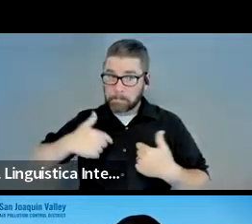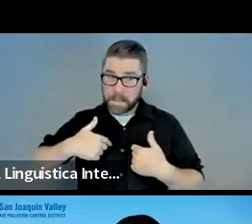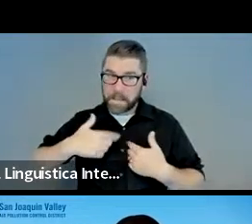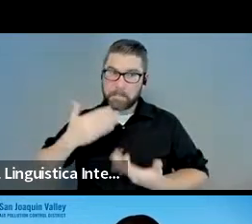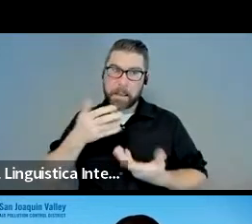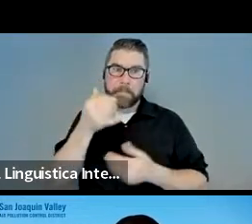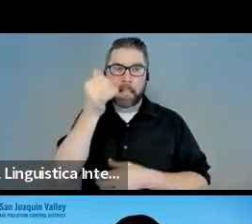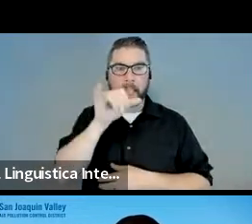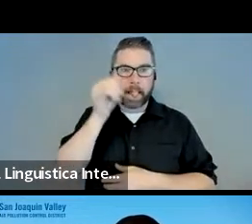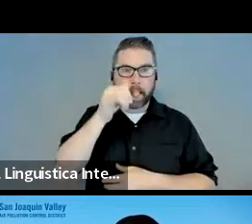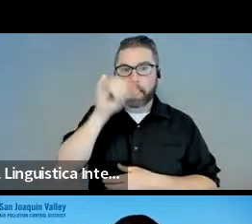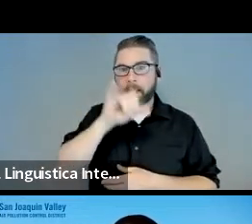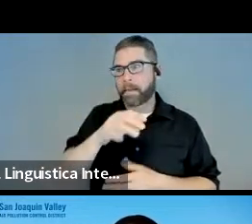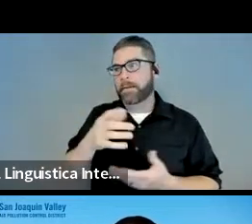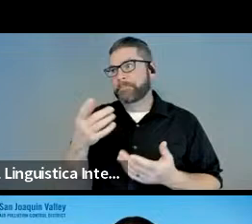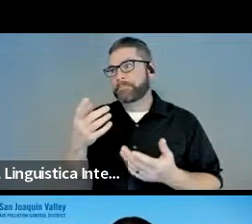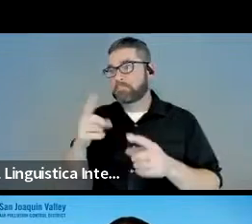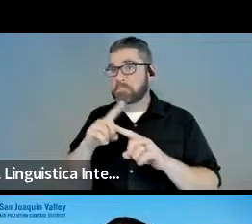more comfortable.